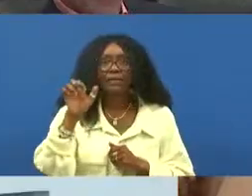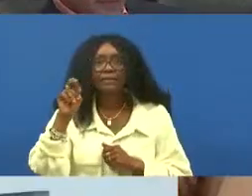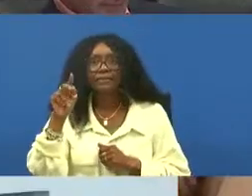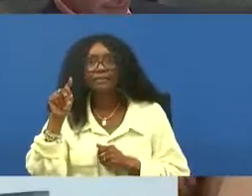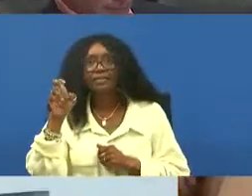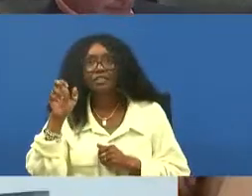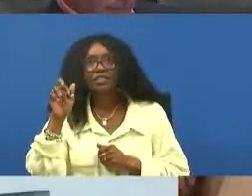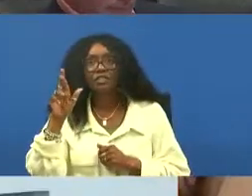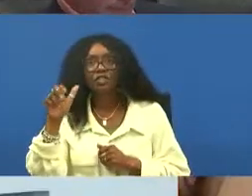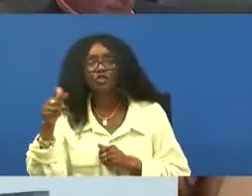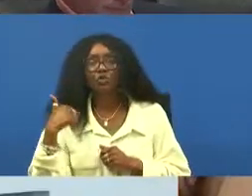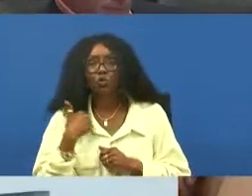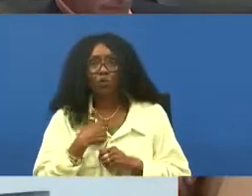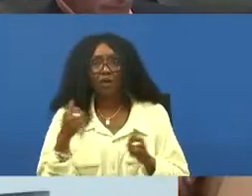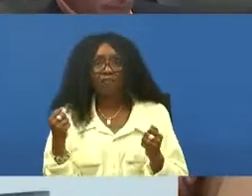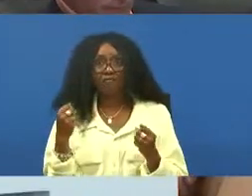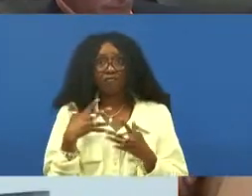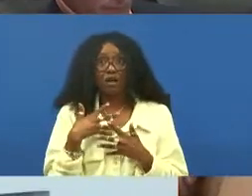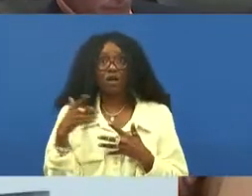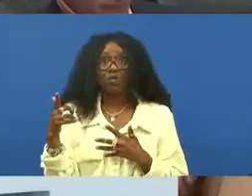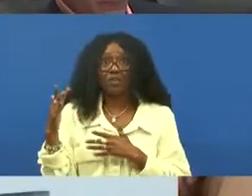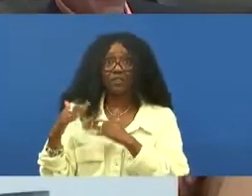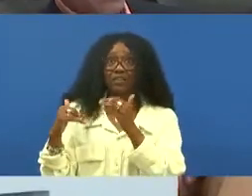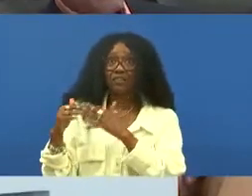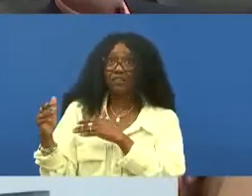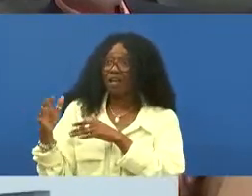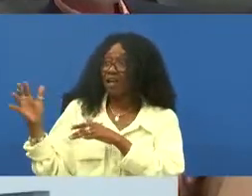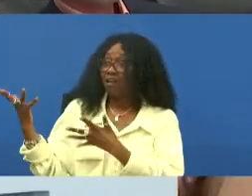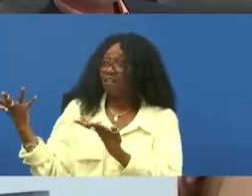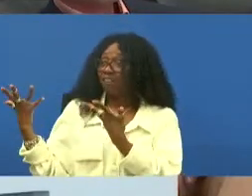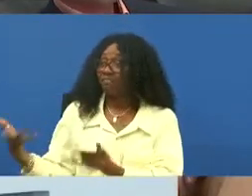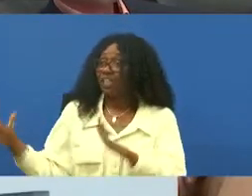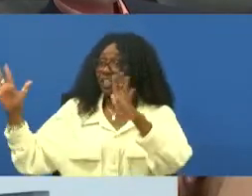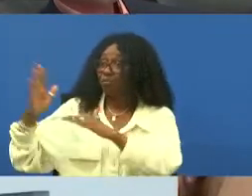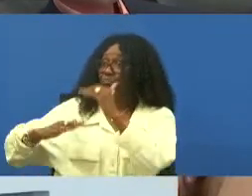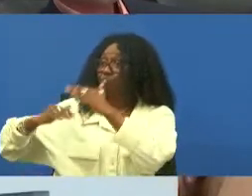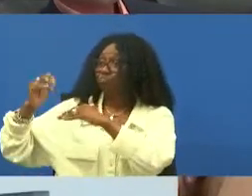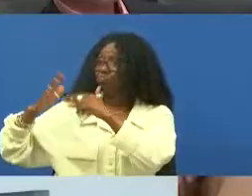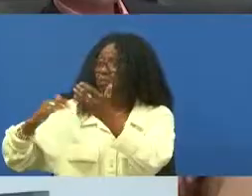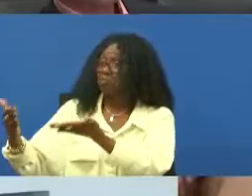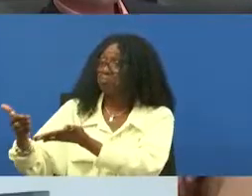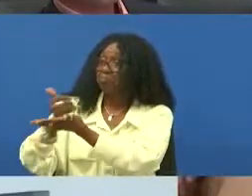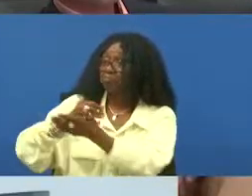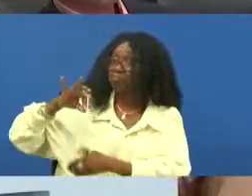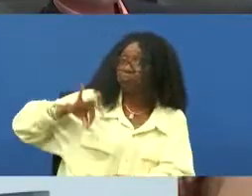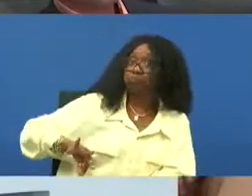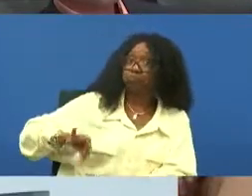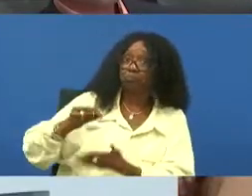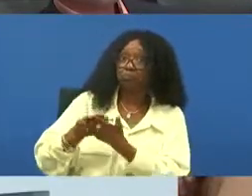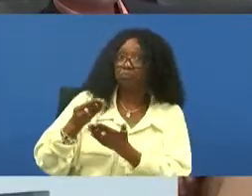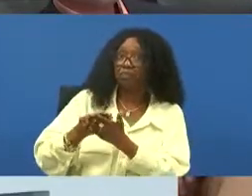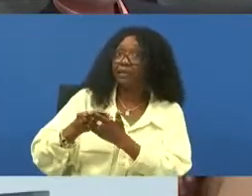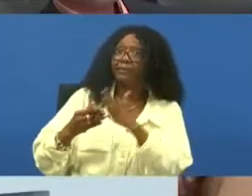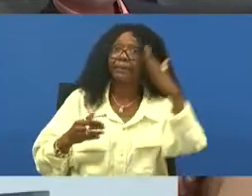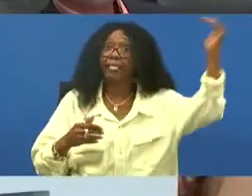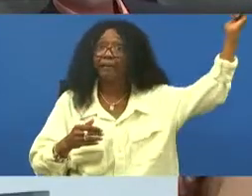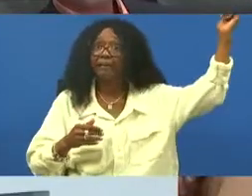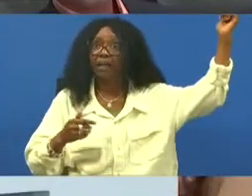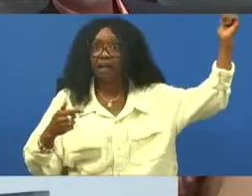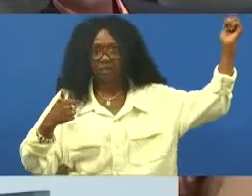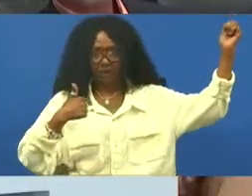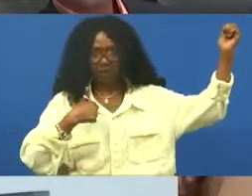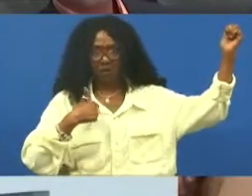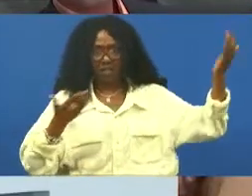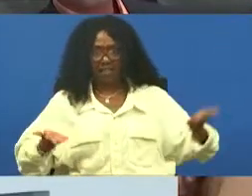very afraid of what's going to happen down the road. When the developer packs up and leaves, they've made their money, they're gone. And we, the citizens of East